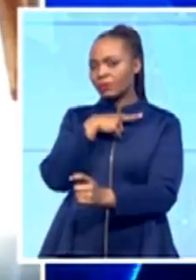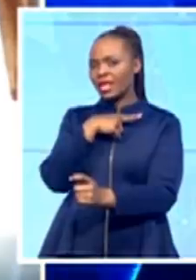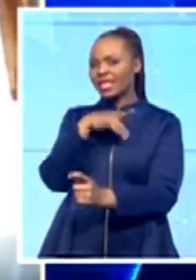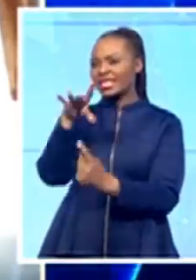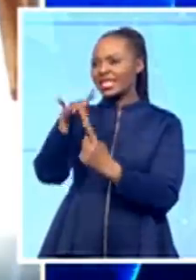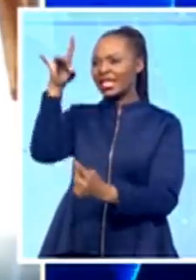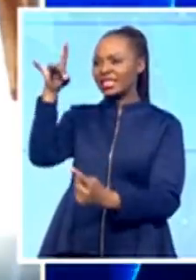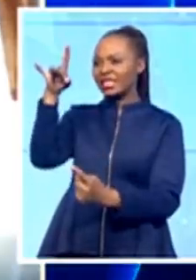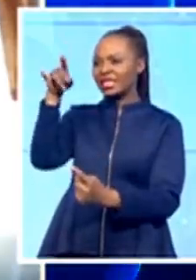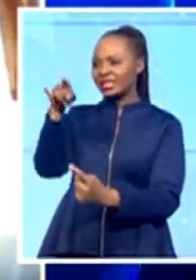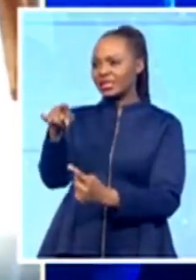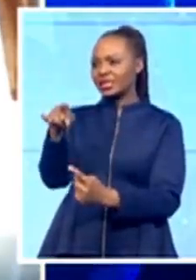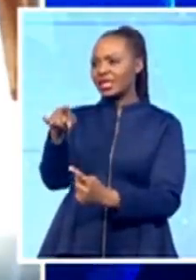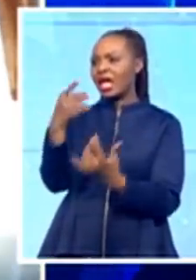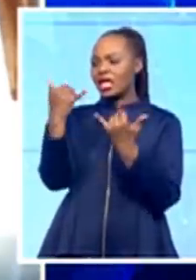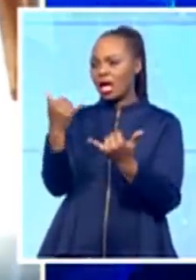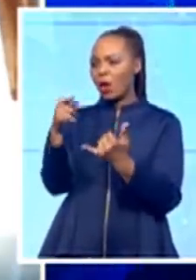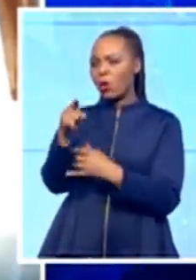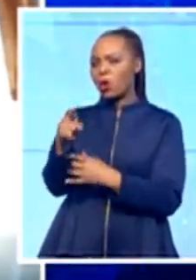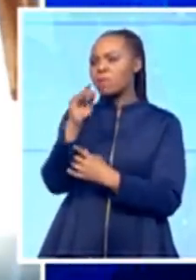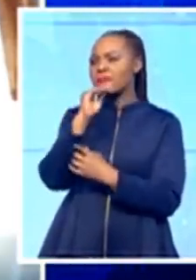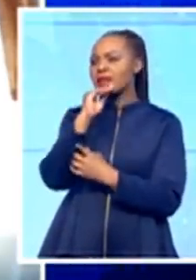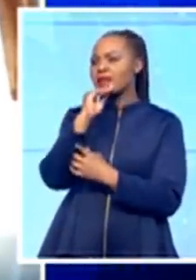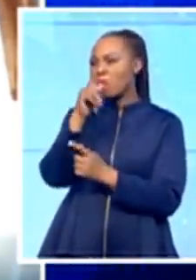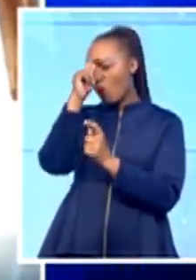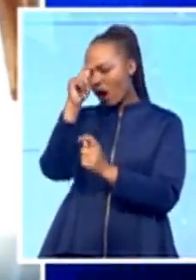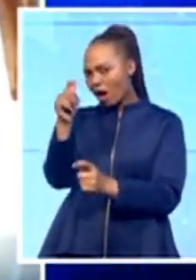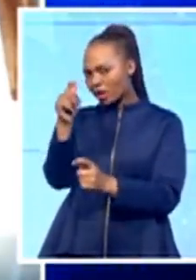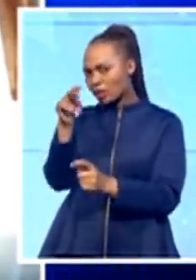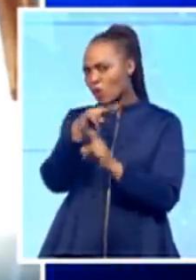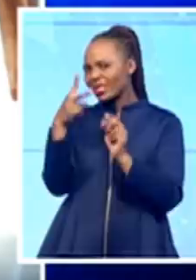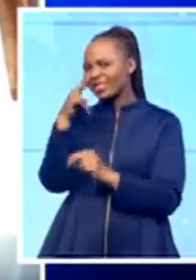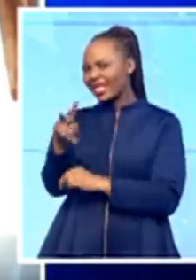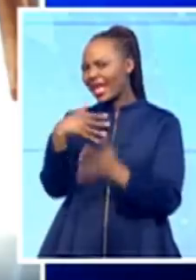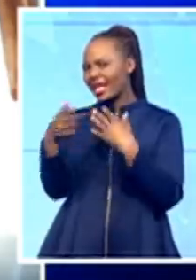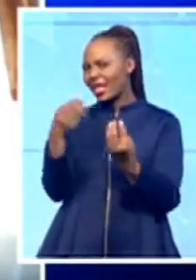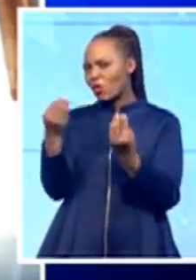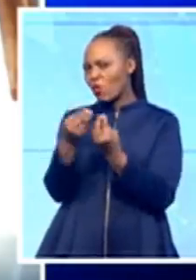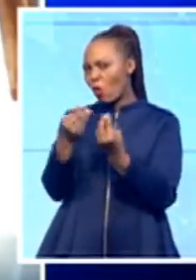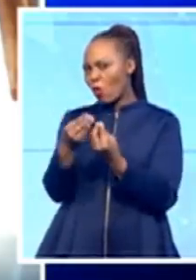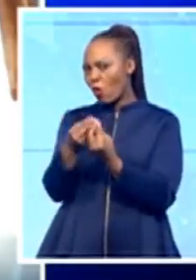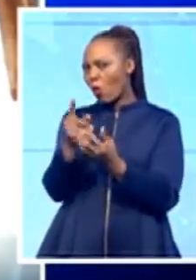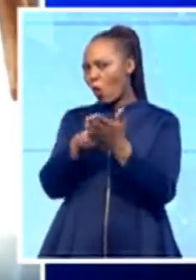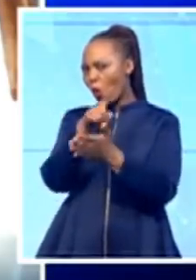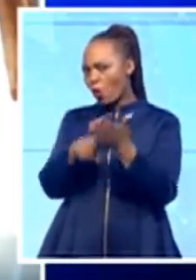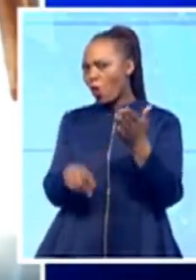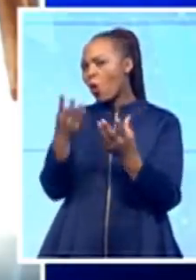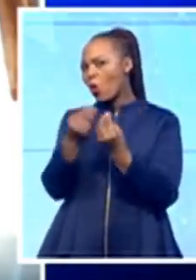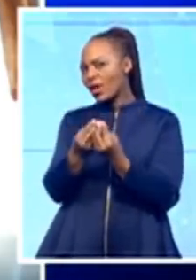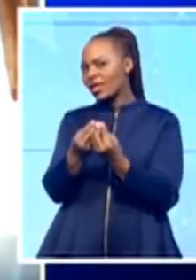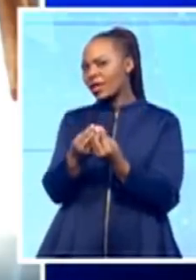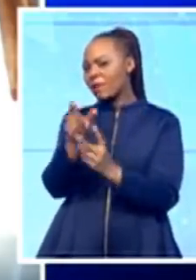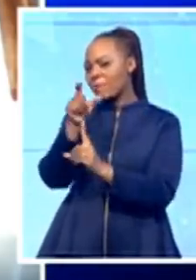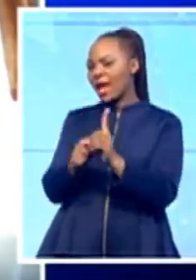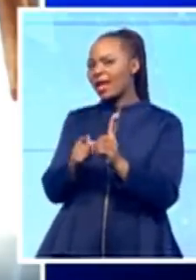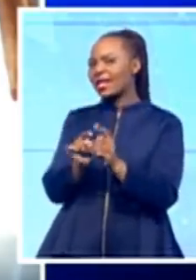not seeing anything wrong with a man being sentenced to jail without a trial. And nobody is asking